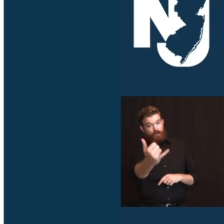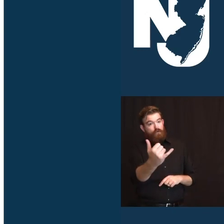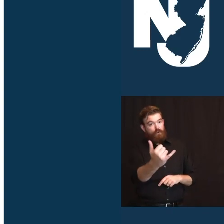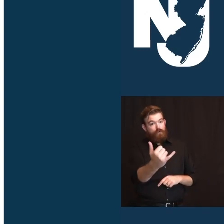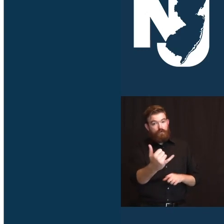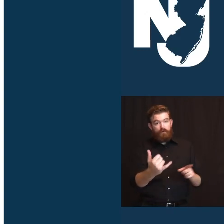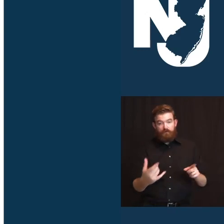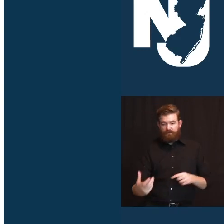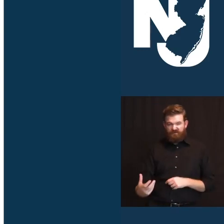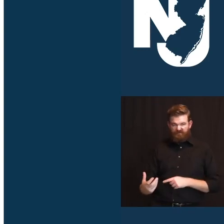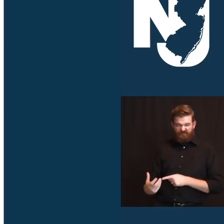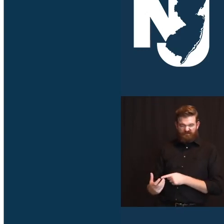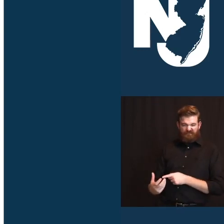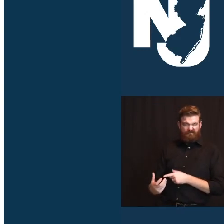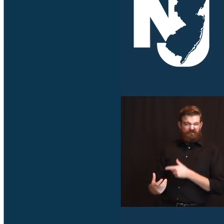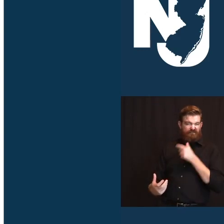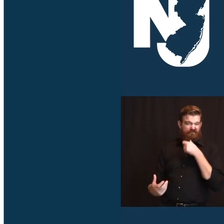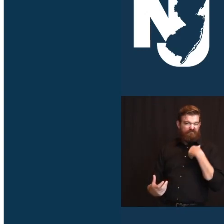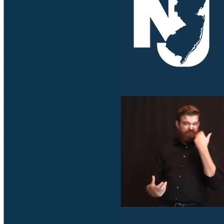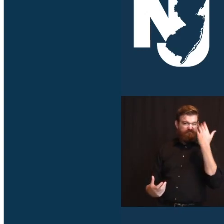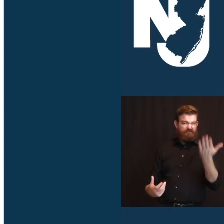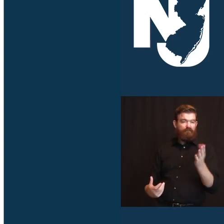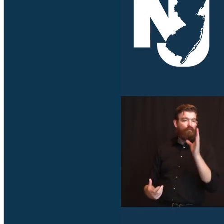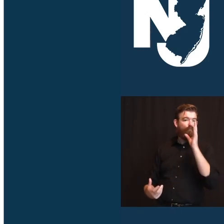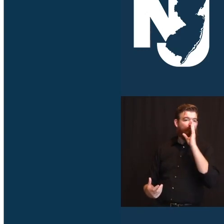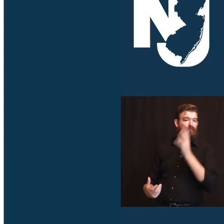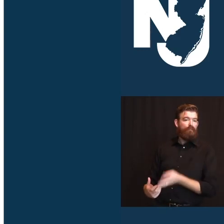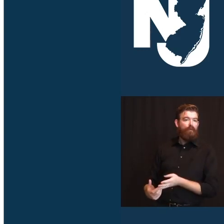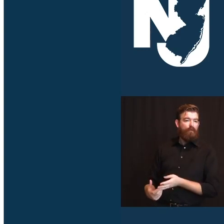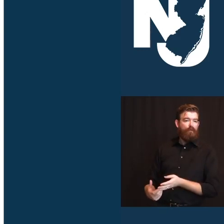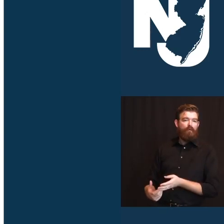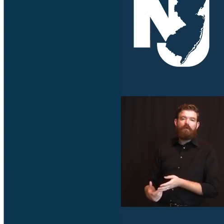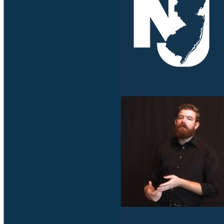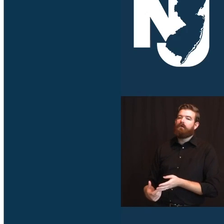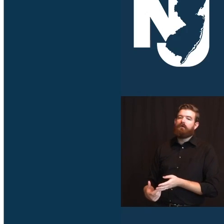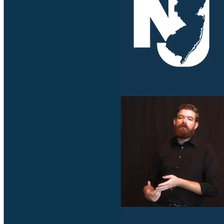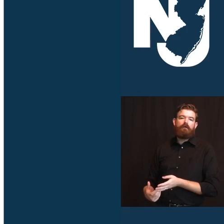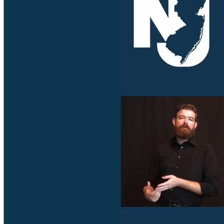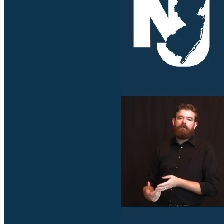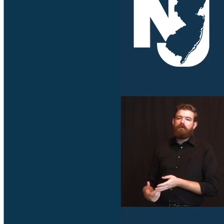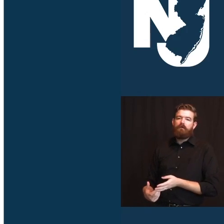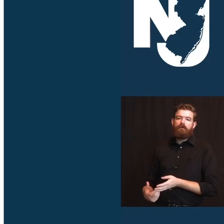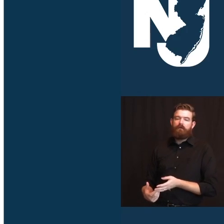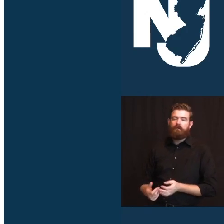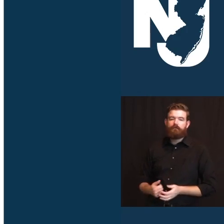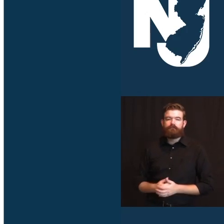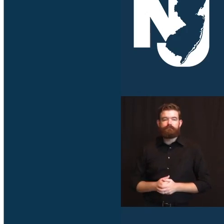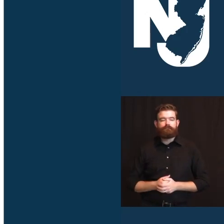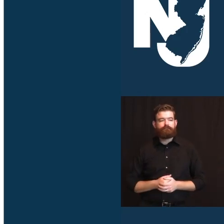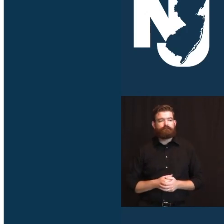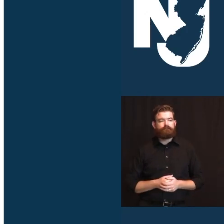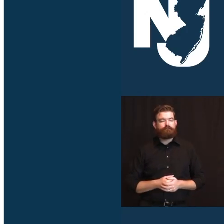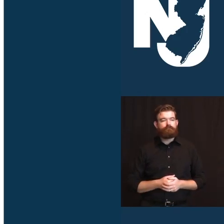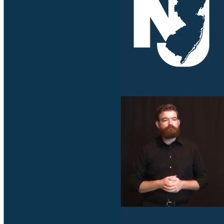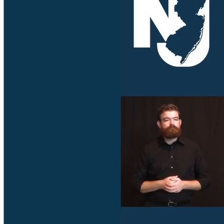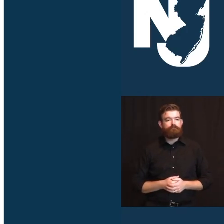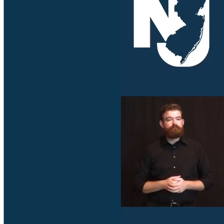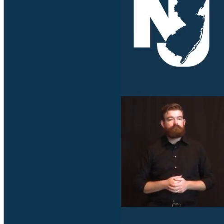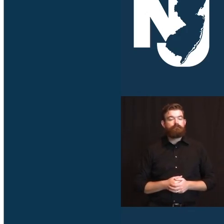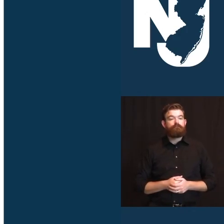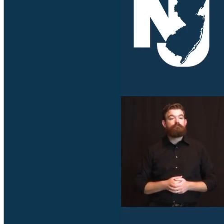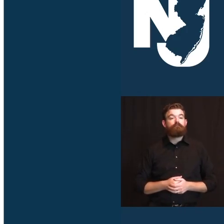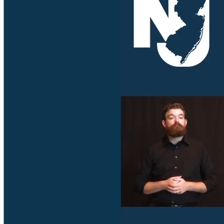That leaves 82%. Overall, 59% of the people our tracers are able to follow up with are refusing to cooperate